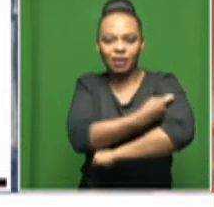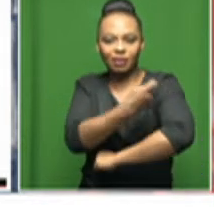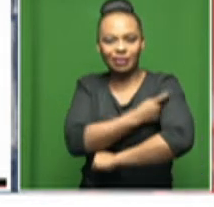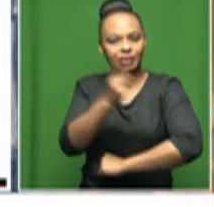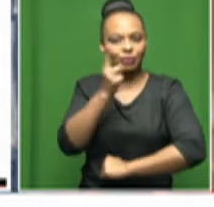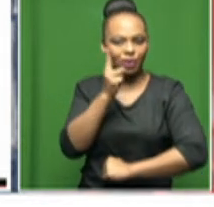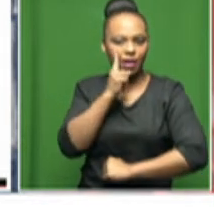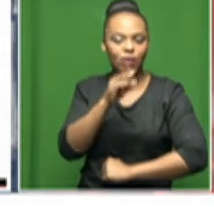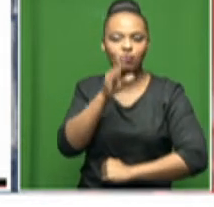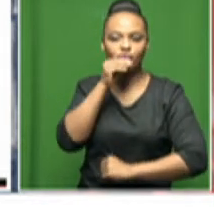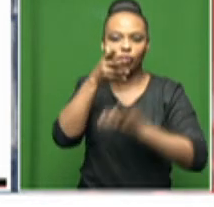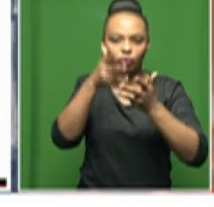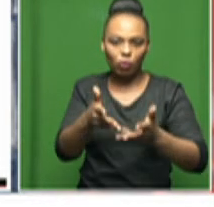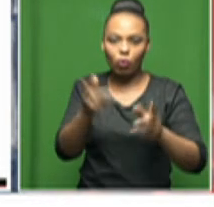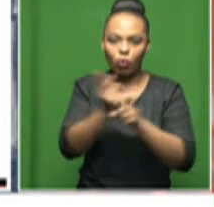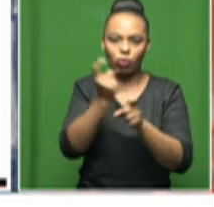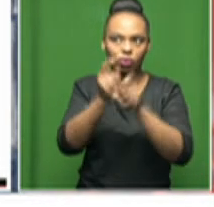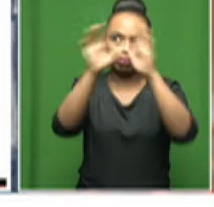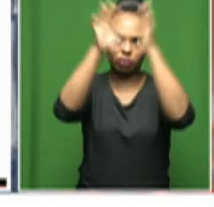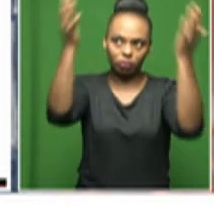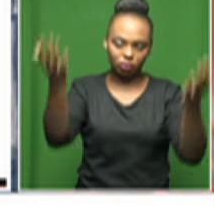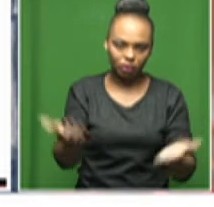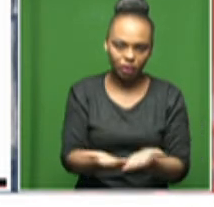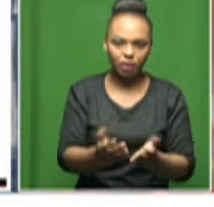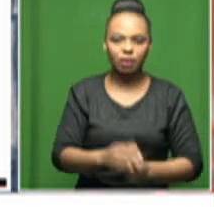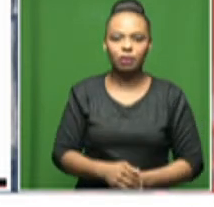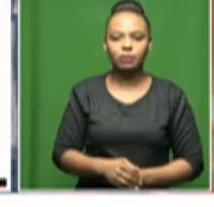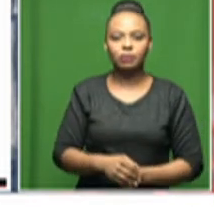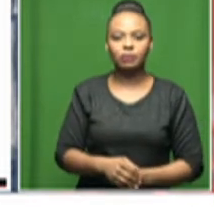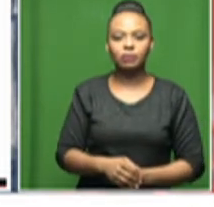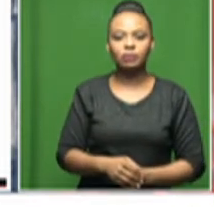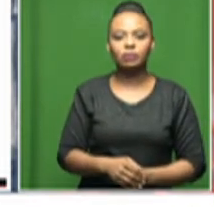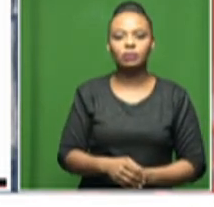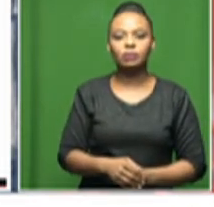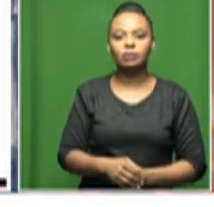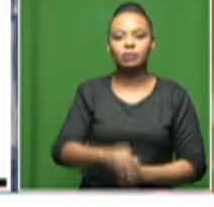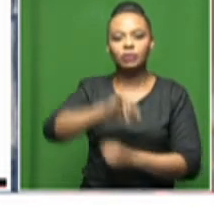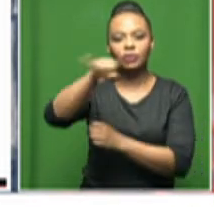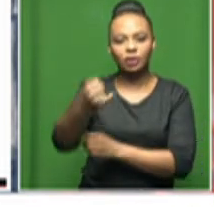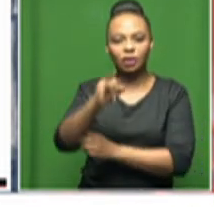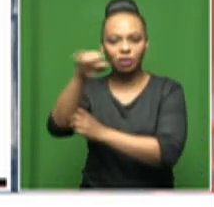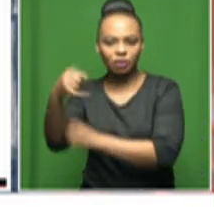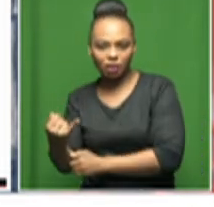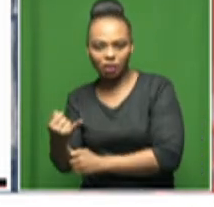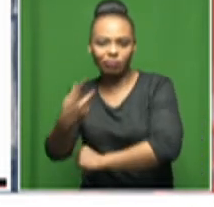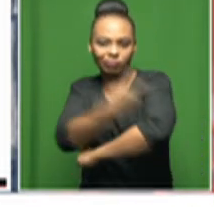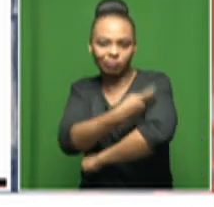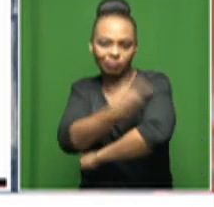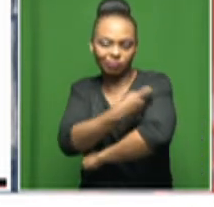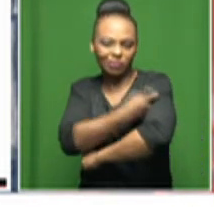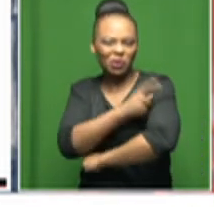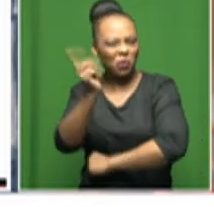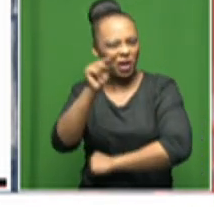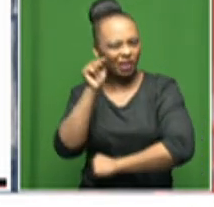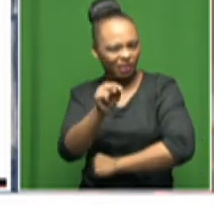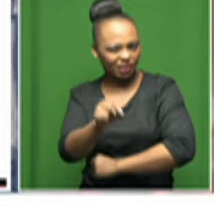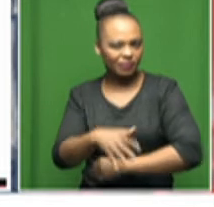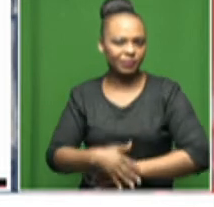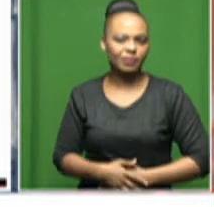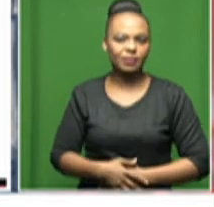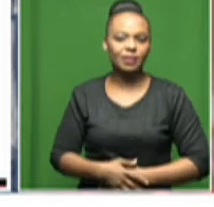level. So what is the J&J Janssen COVID-19 vaccine? Okay, what was the regimen? This was a single